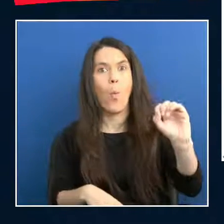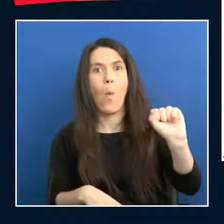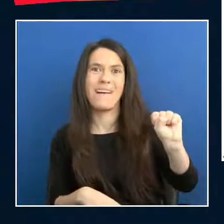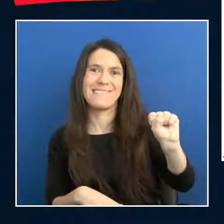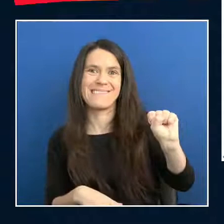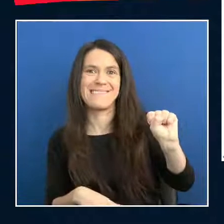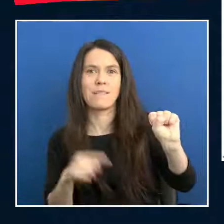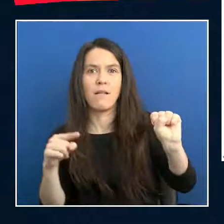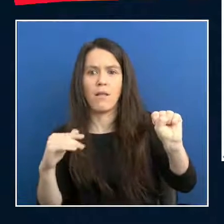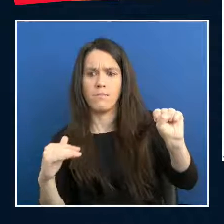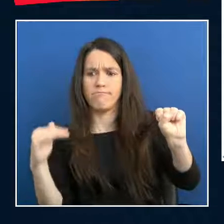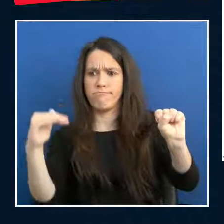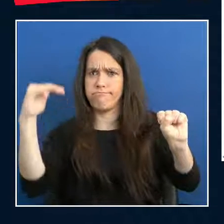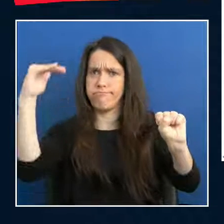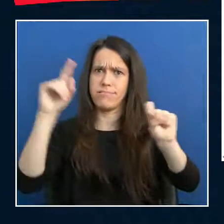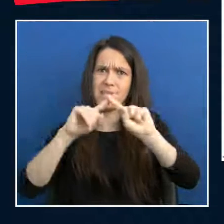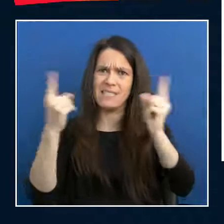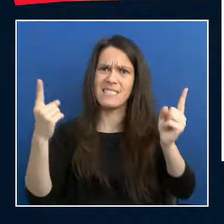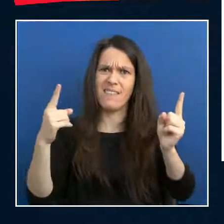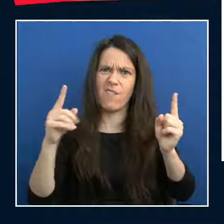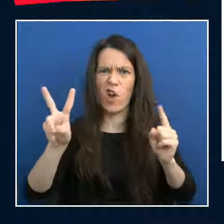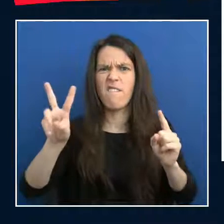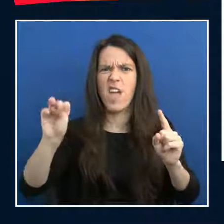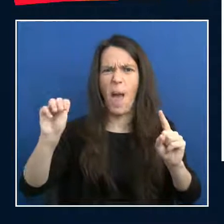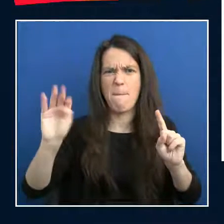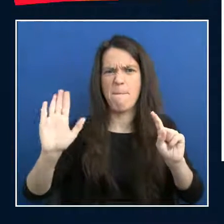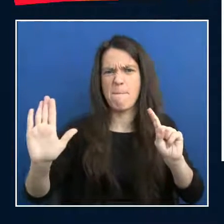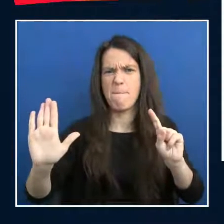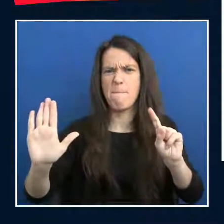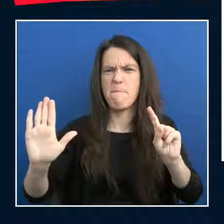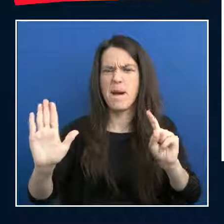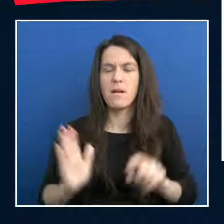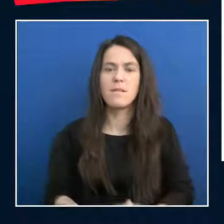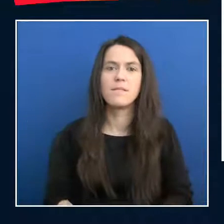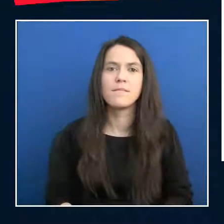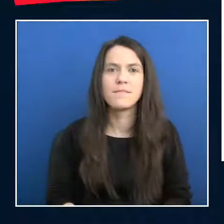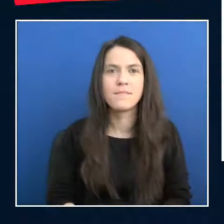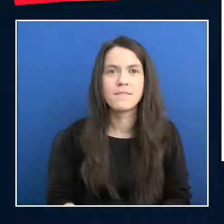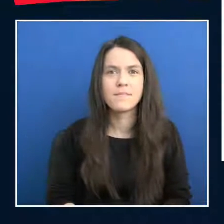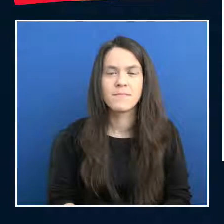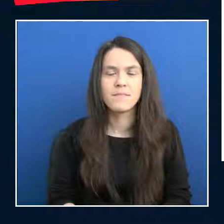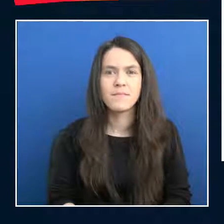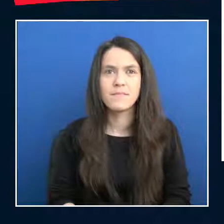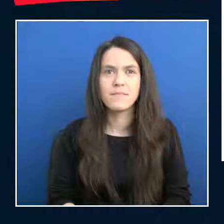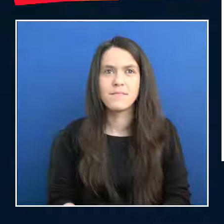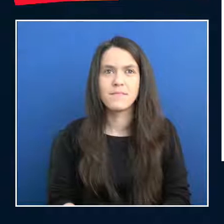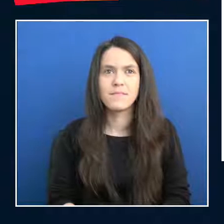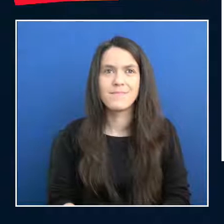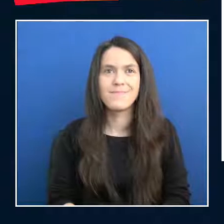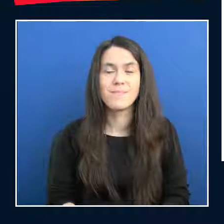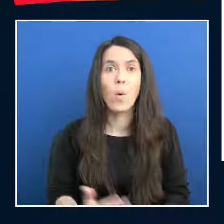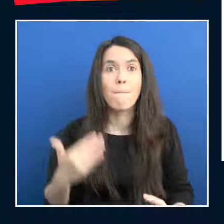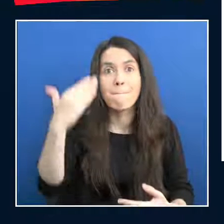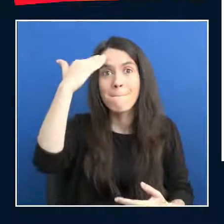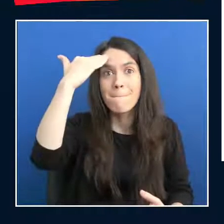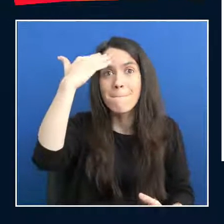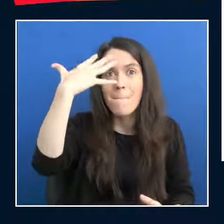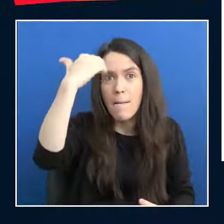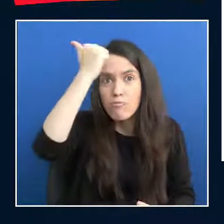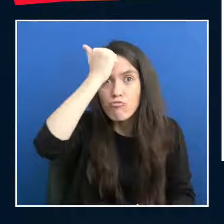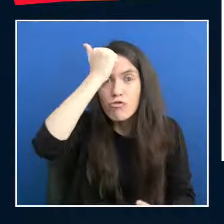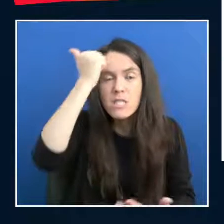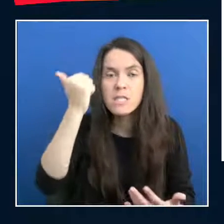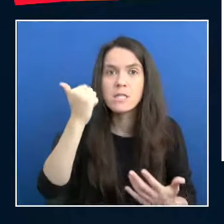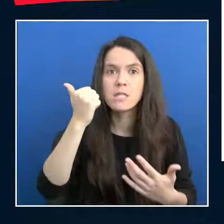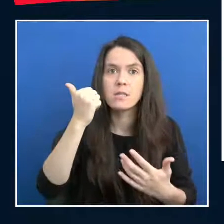can save the most. So we save RAM, we save memory, we also save like licensing